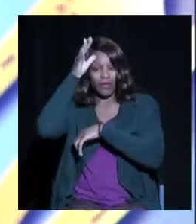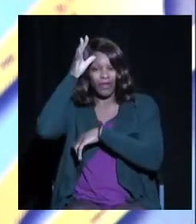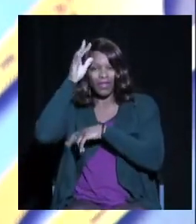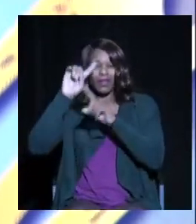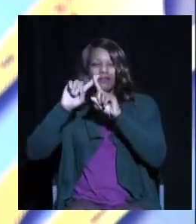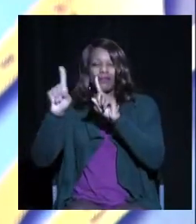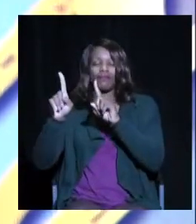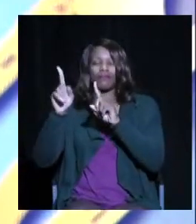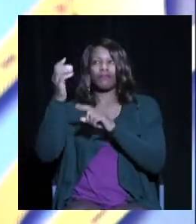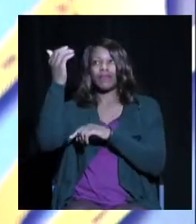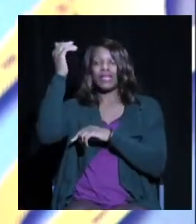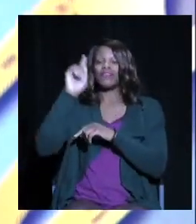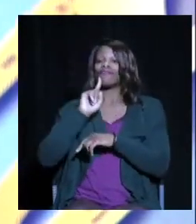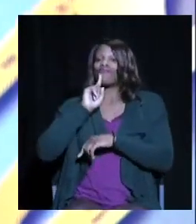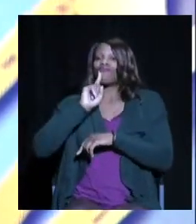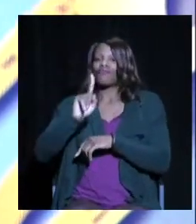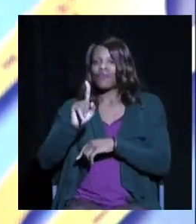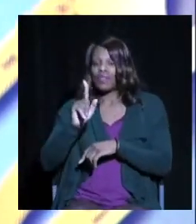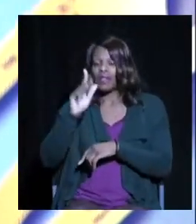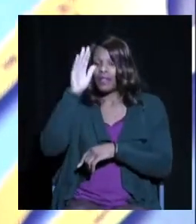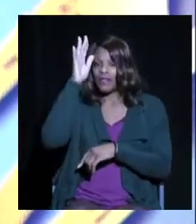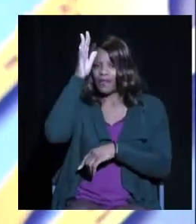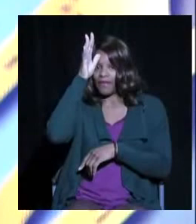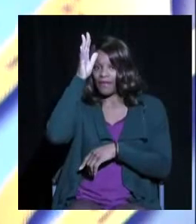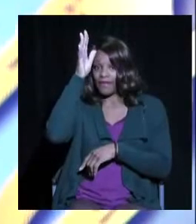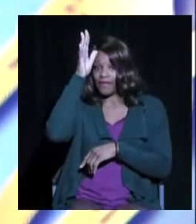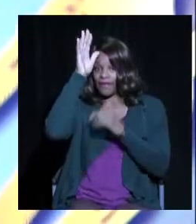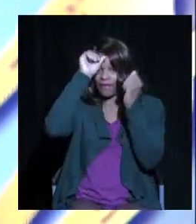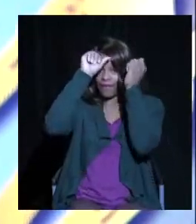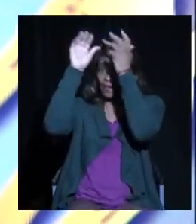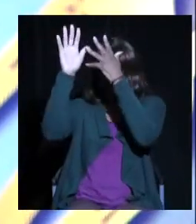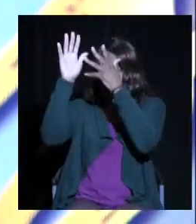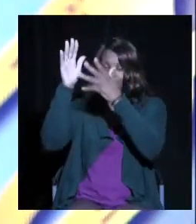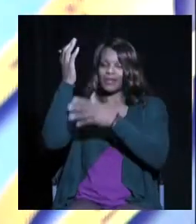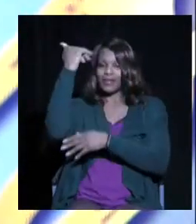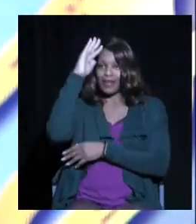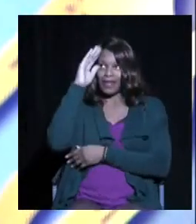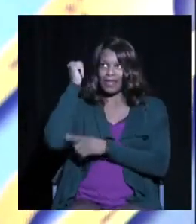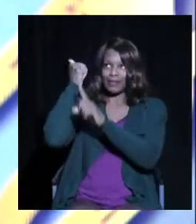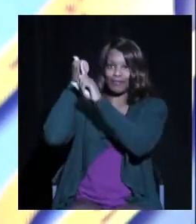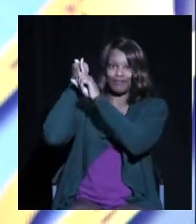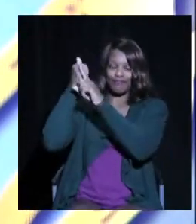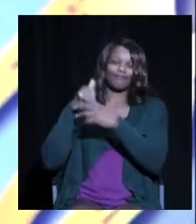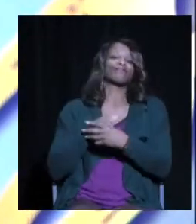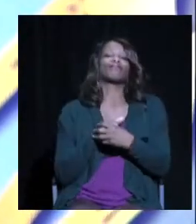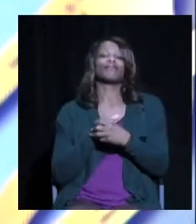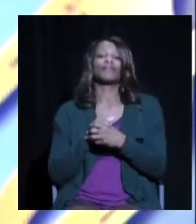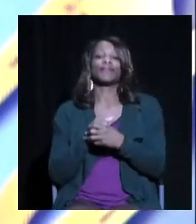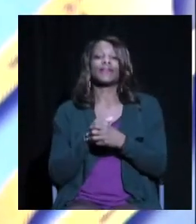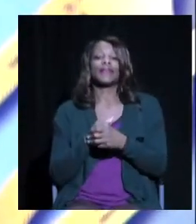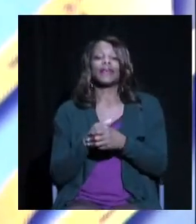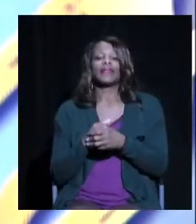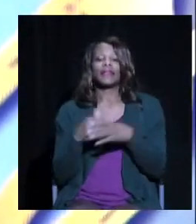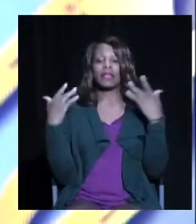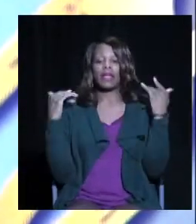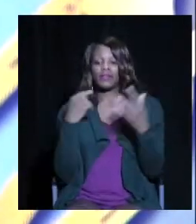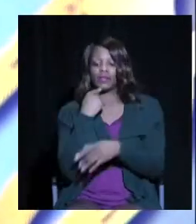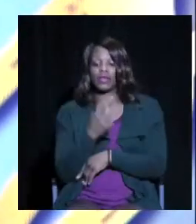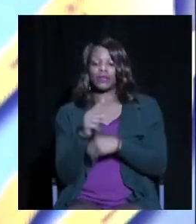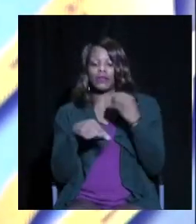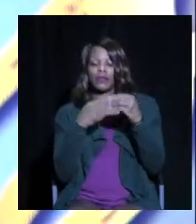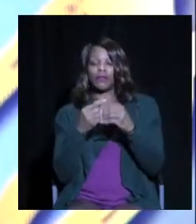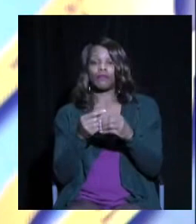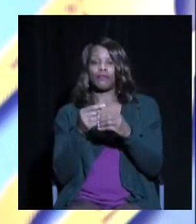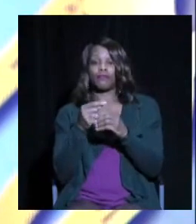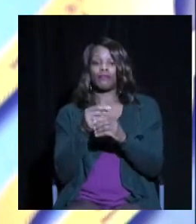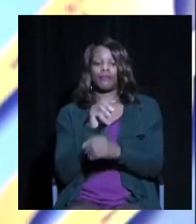himself. And here's something very kind that God does through this angel is he tells her about Elizabeth, right? So just in